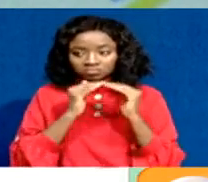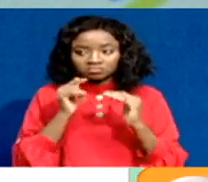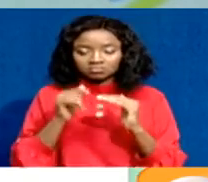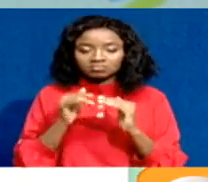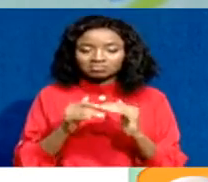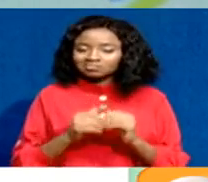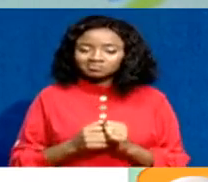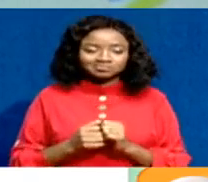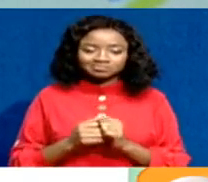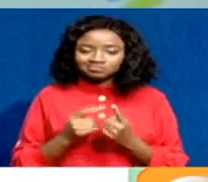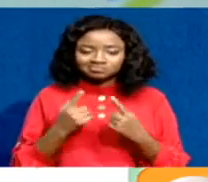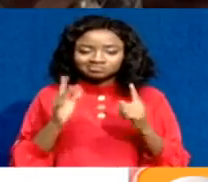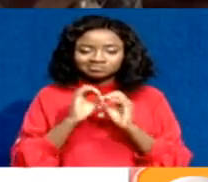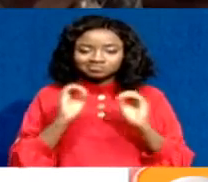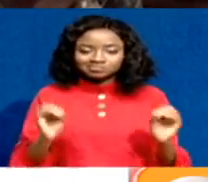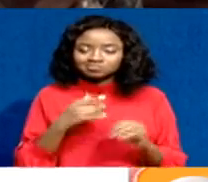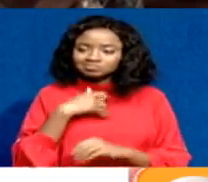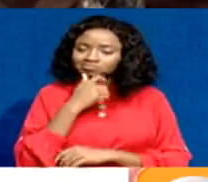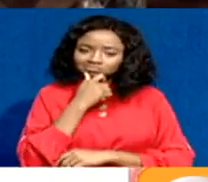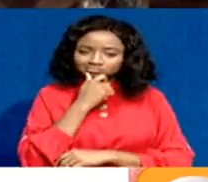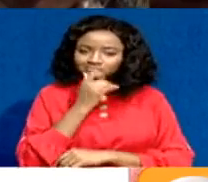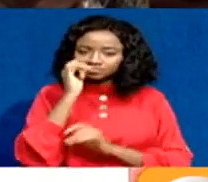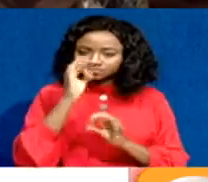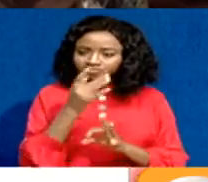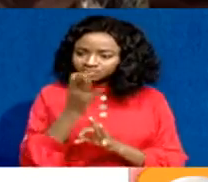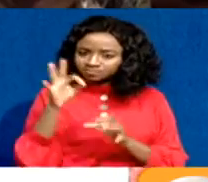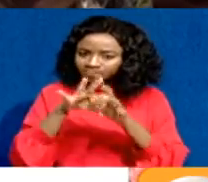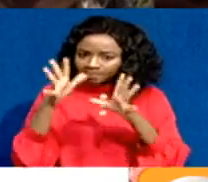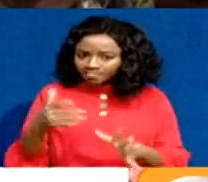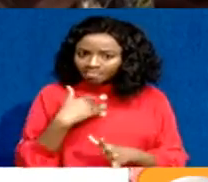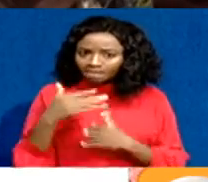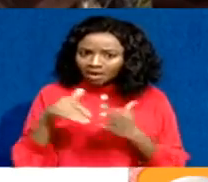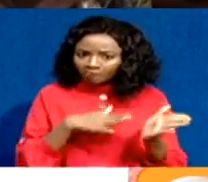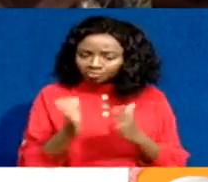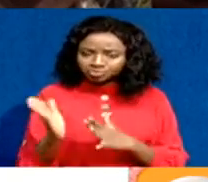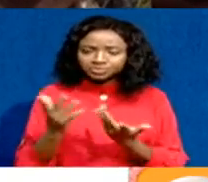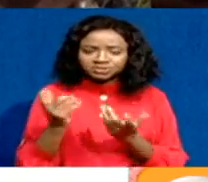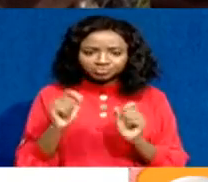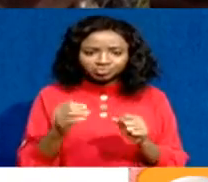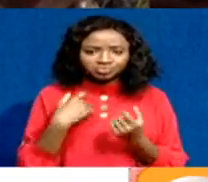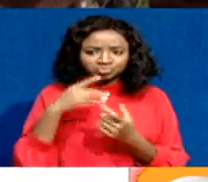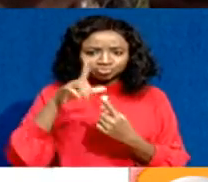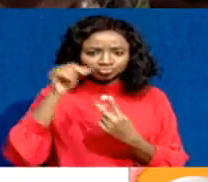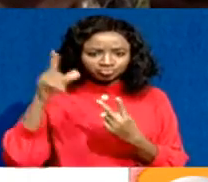tested. Ruto questioned whether voters would have the freedom to make free choices without blackmail, threats and